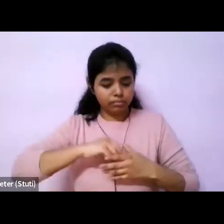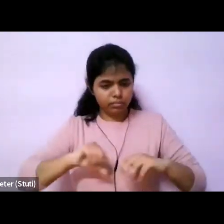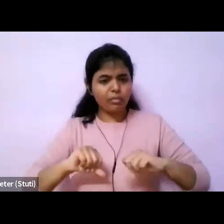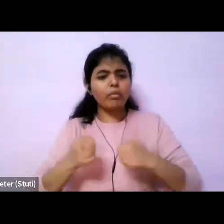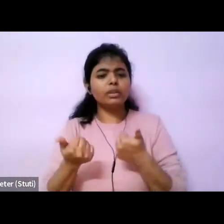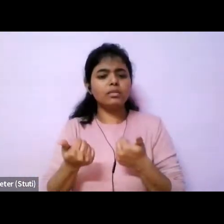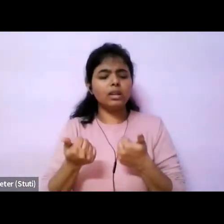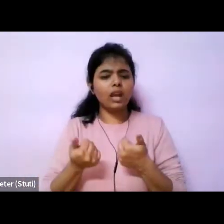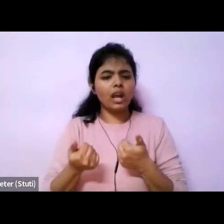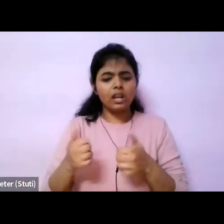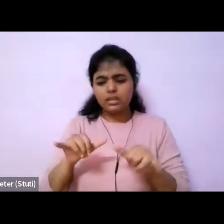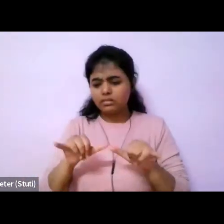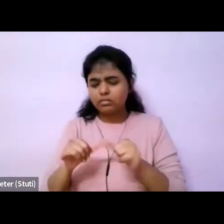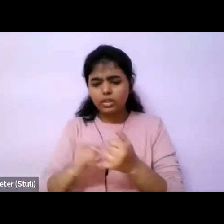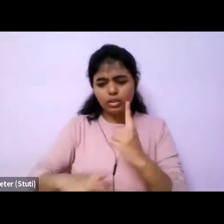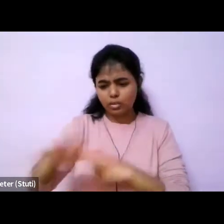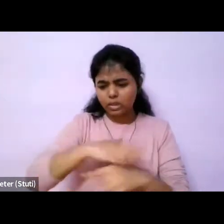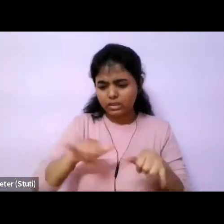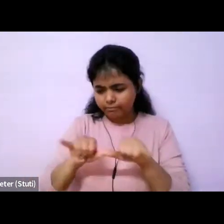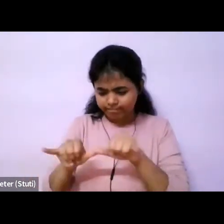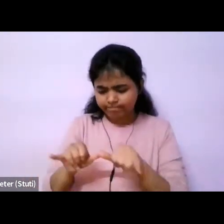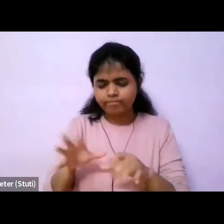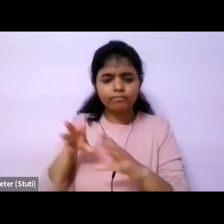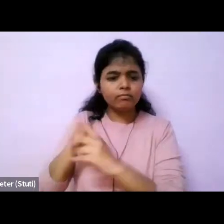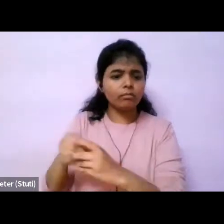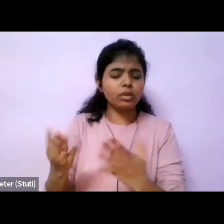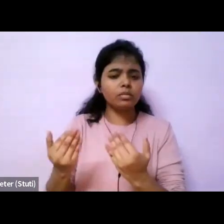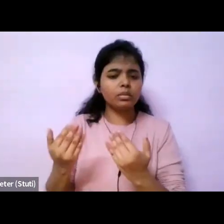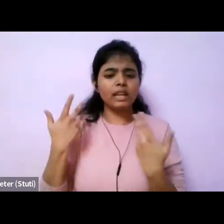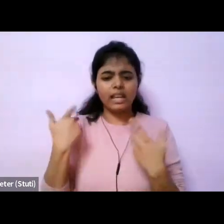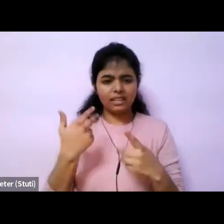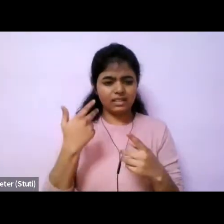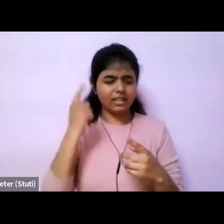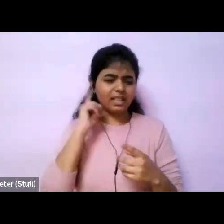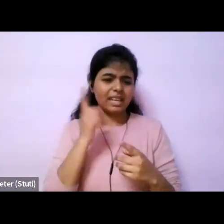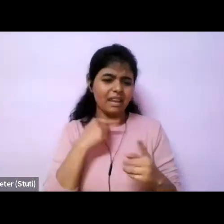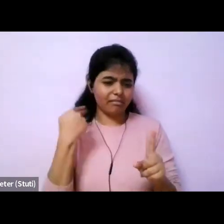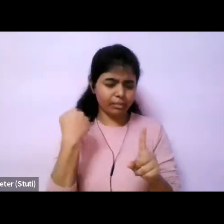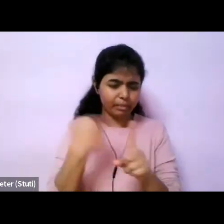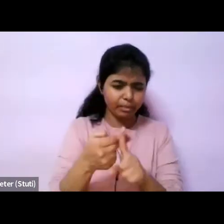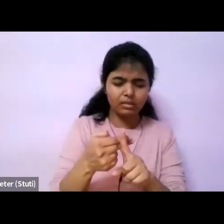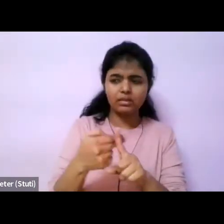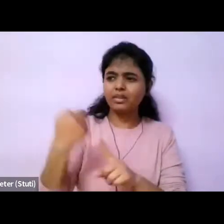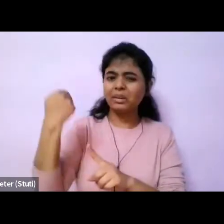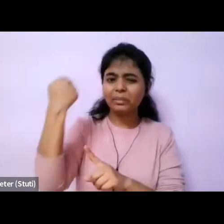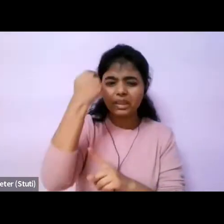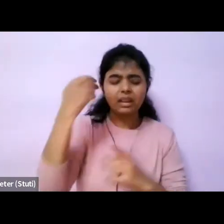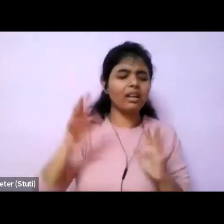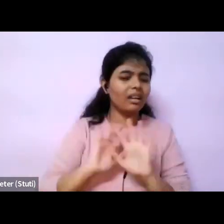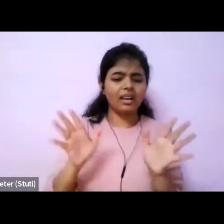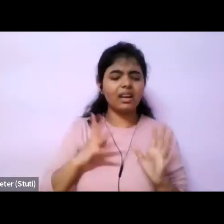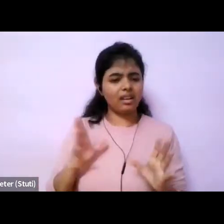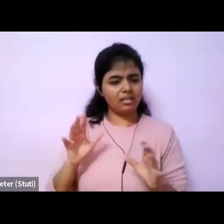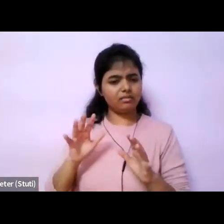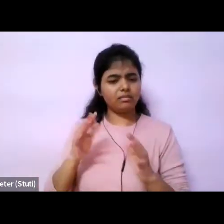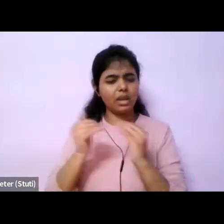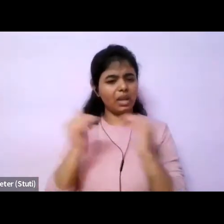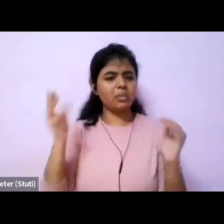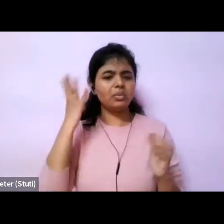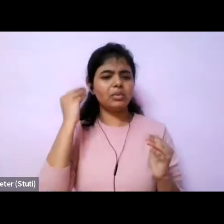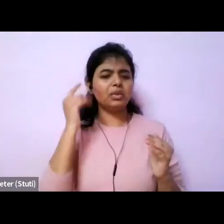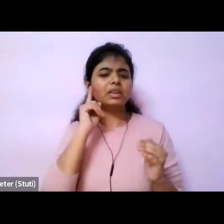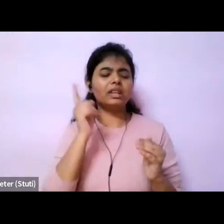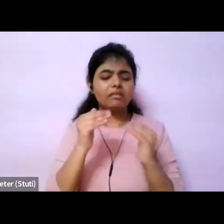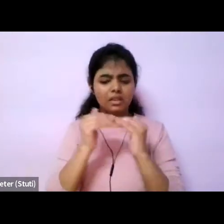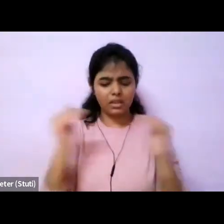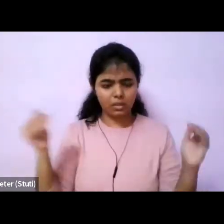negotiate. They disrupt notions of deafness as tragedy or stigma. Thus, they enable a worldview where deafness is not